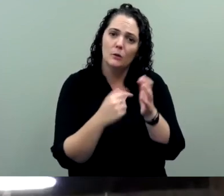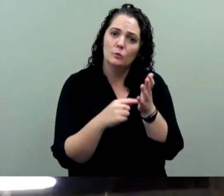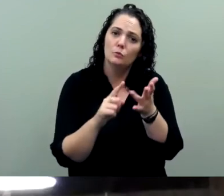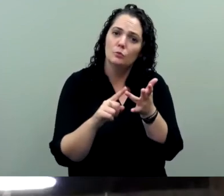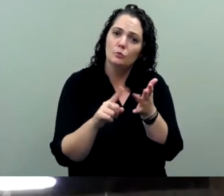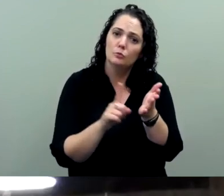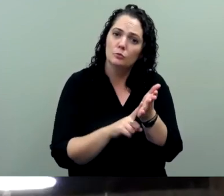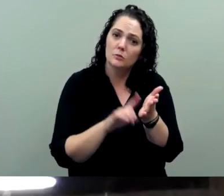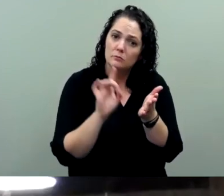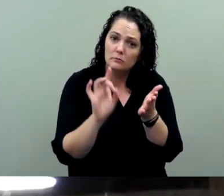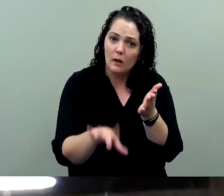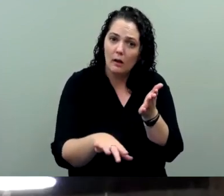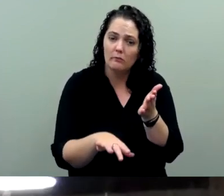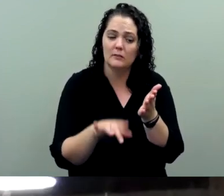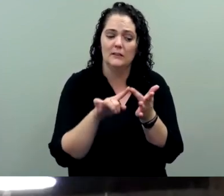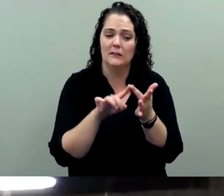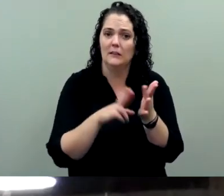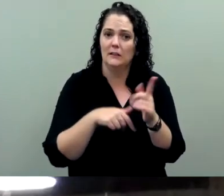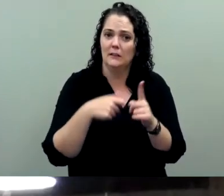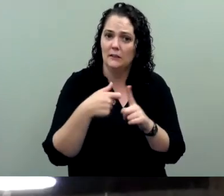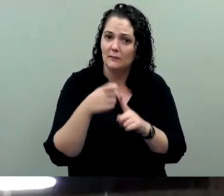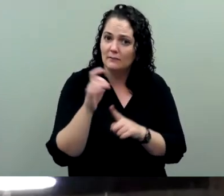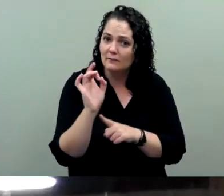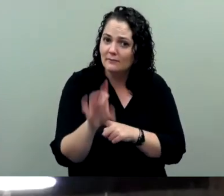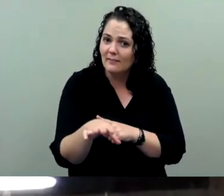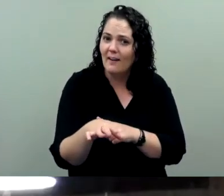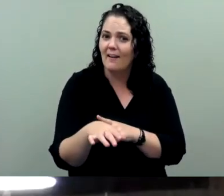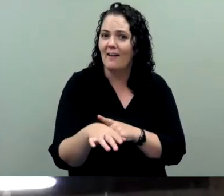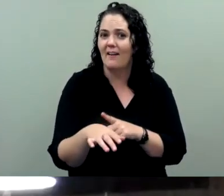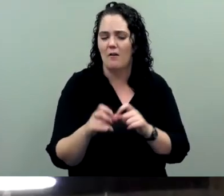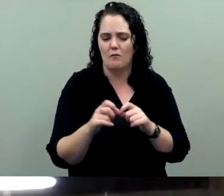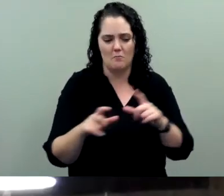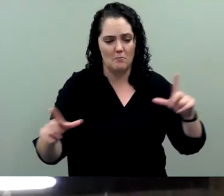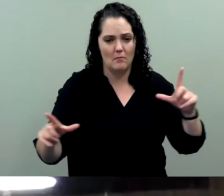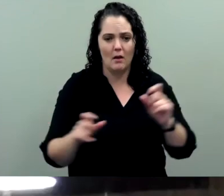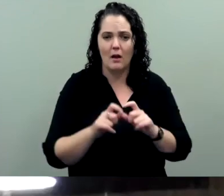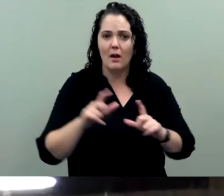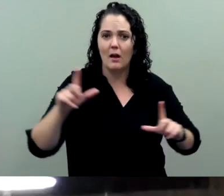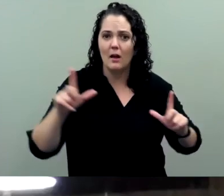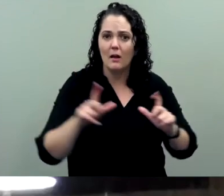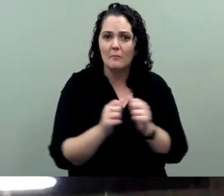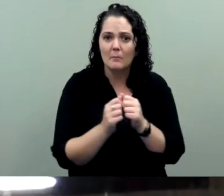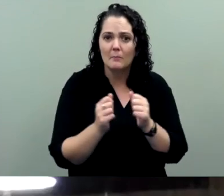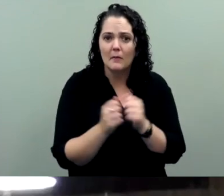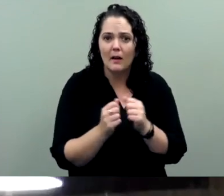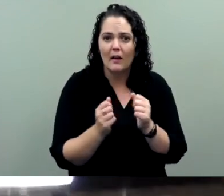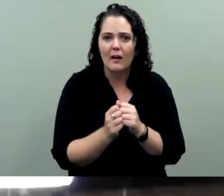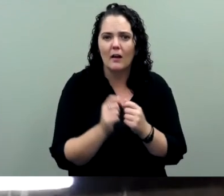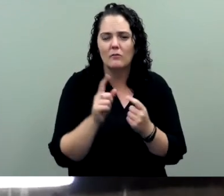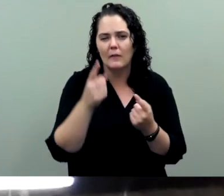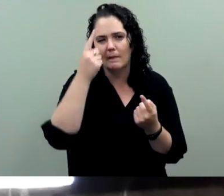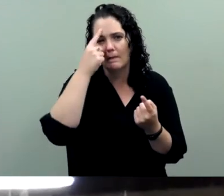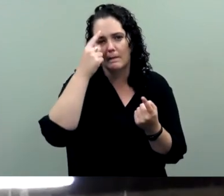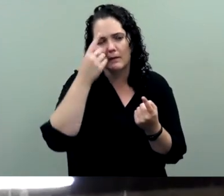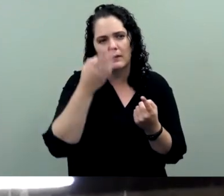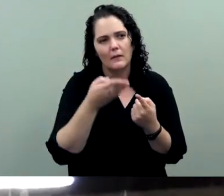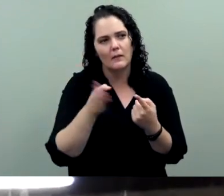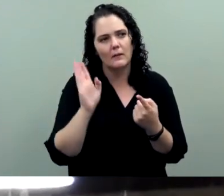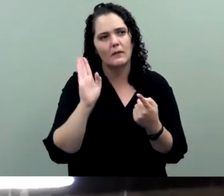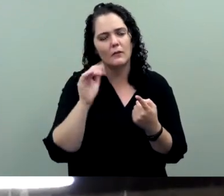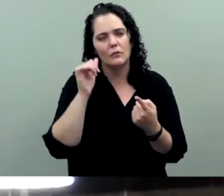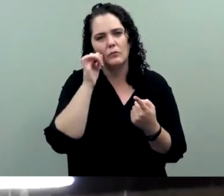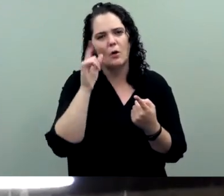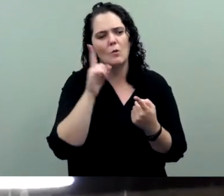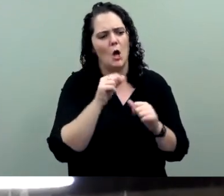those set parameters, those set formats of drawing pads or sheets of paper that they sell at the art supply store, thinking around the set parameters